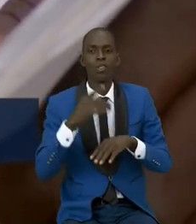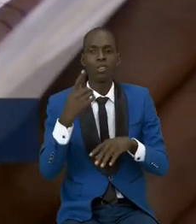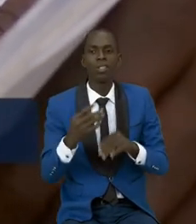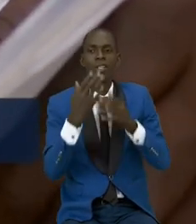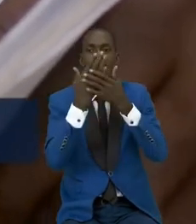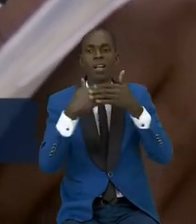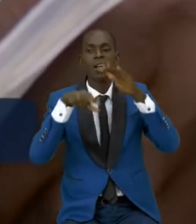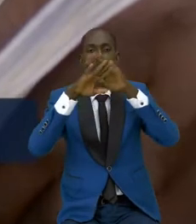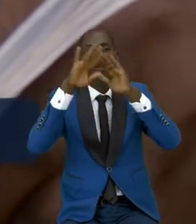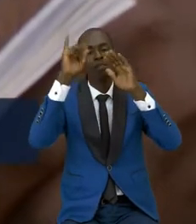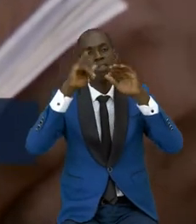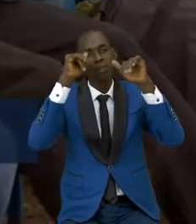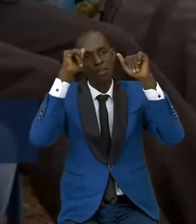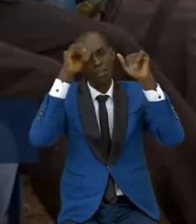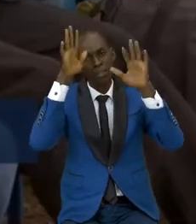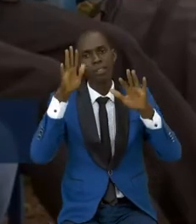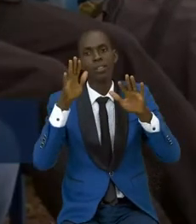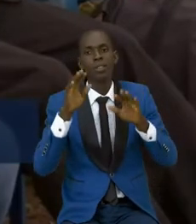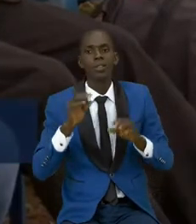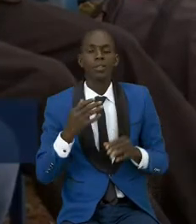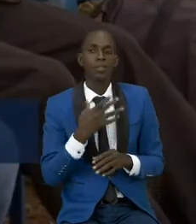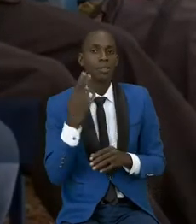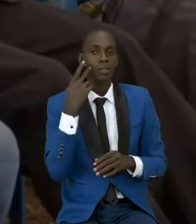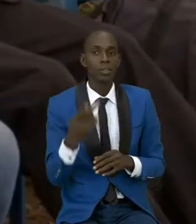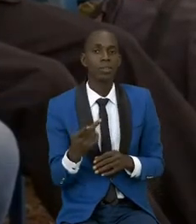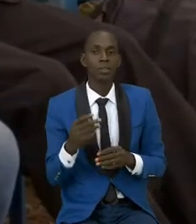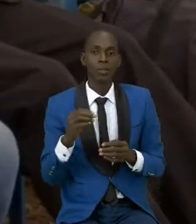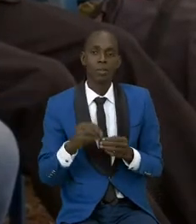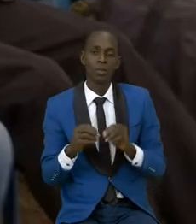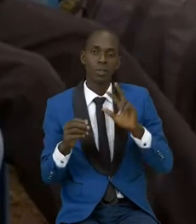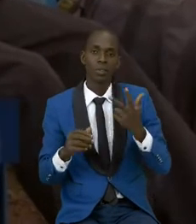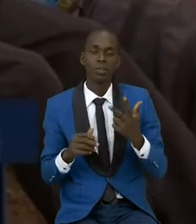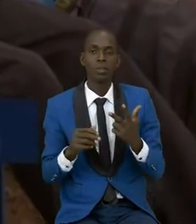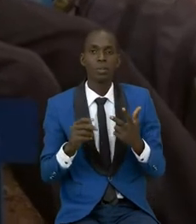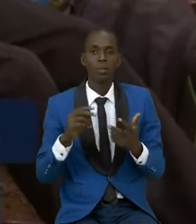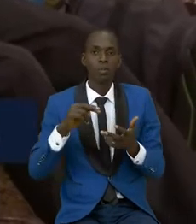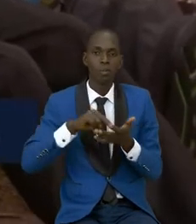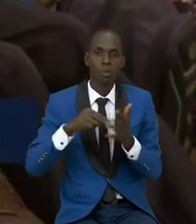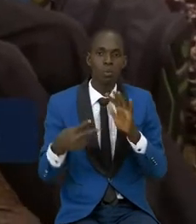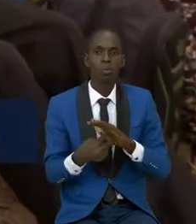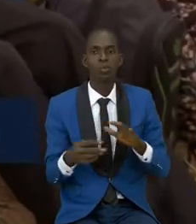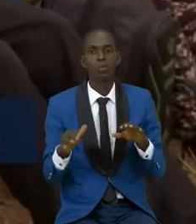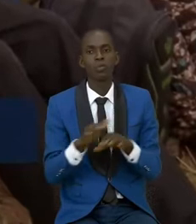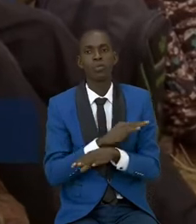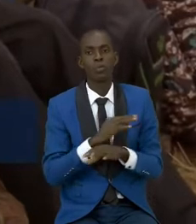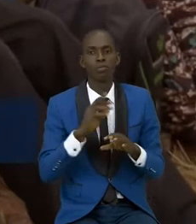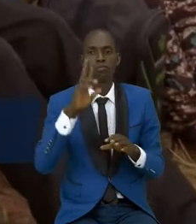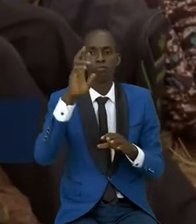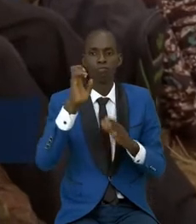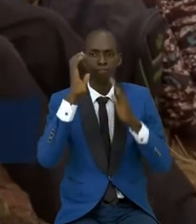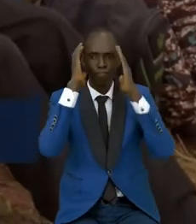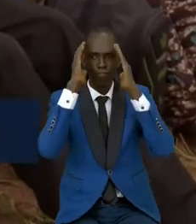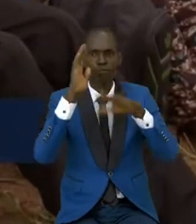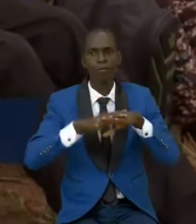reconnection, refocusing on the Heavenly Father. Look at number one. This is